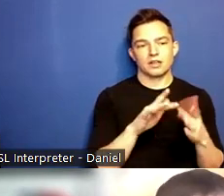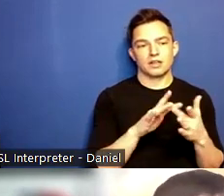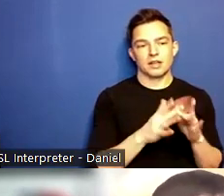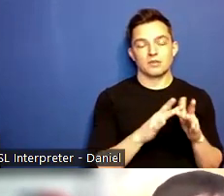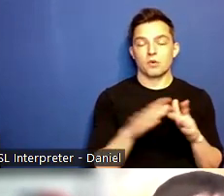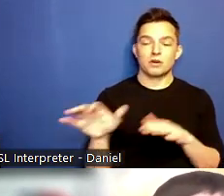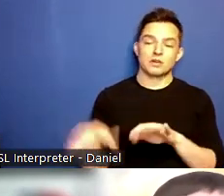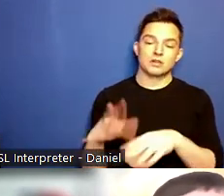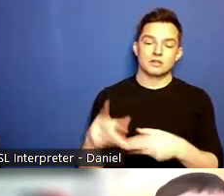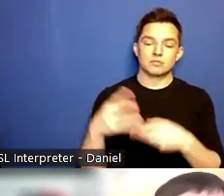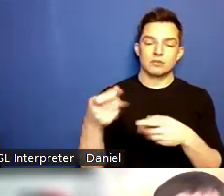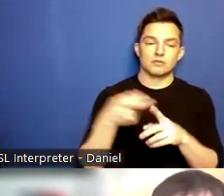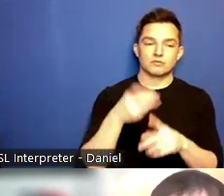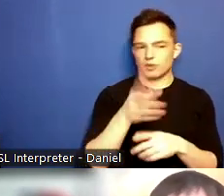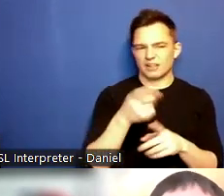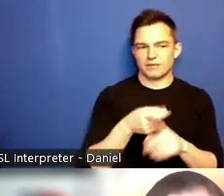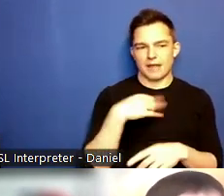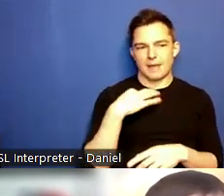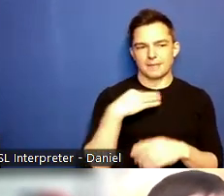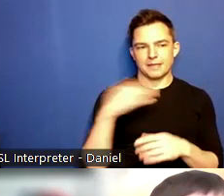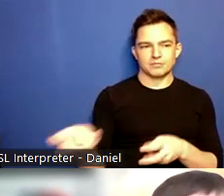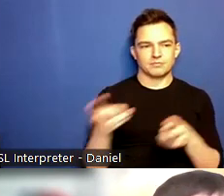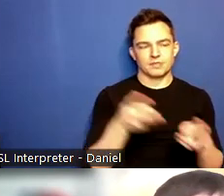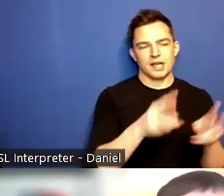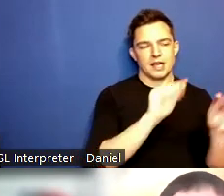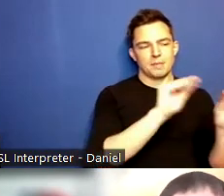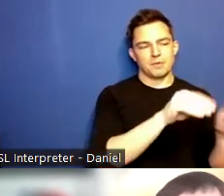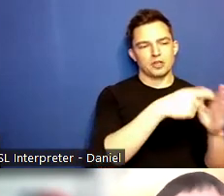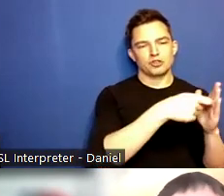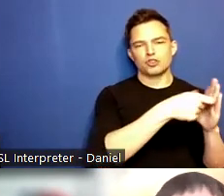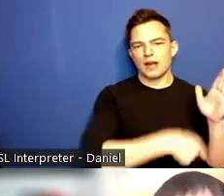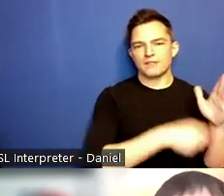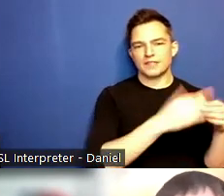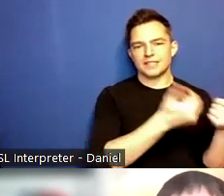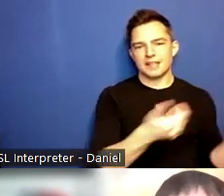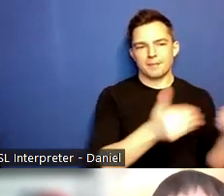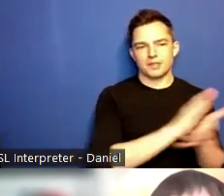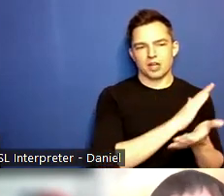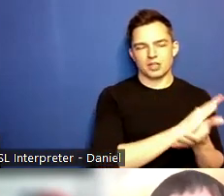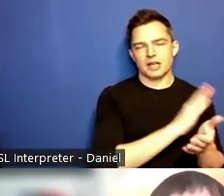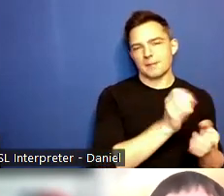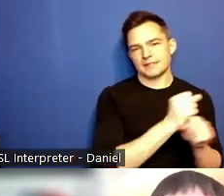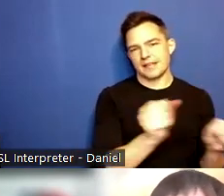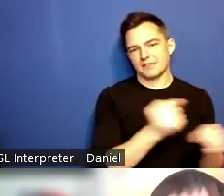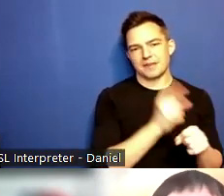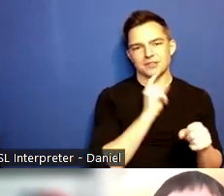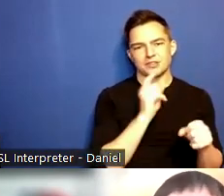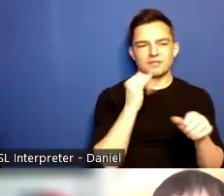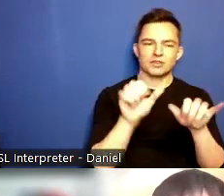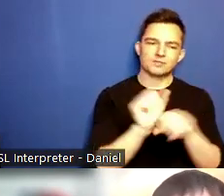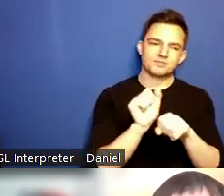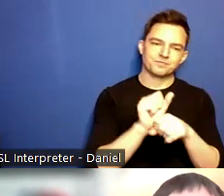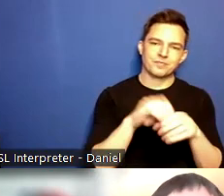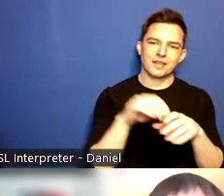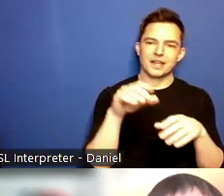out of this application and drafting them in a separate document just to be safe, so that if you are working in